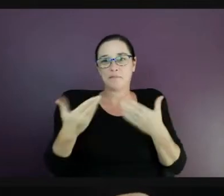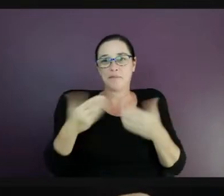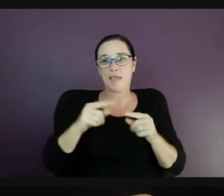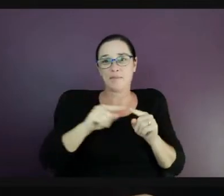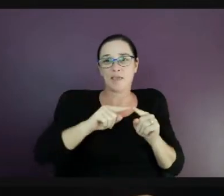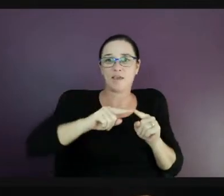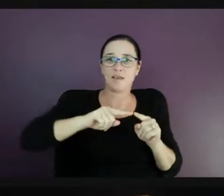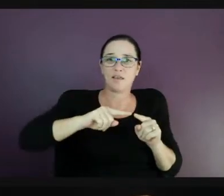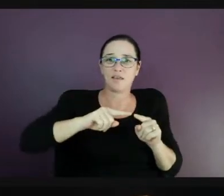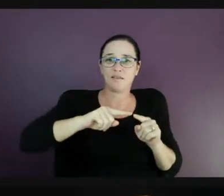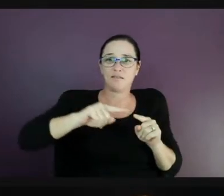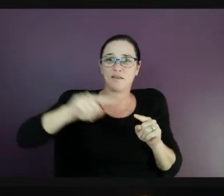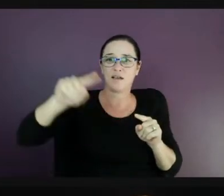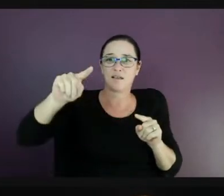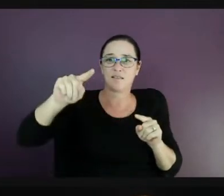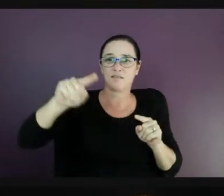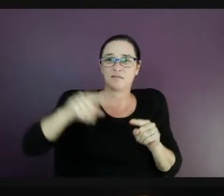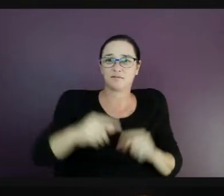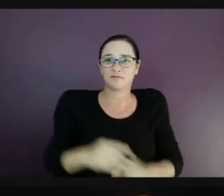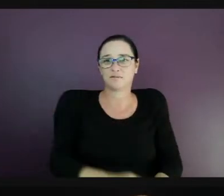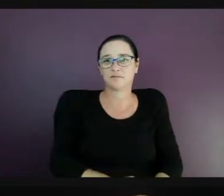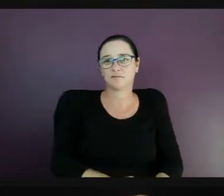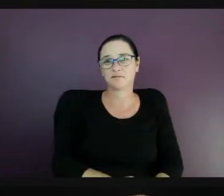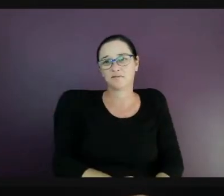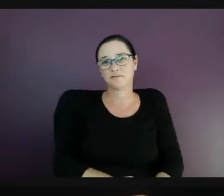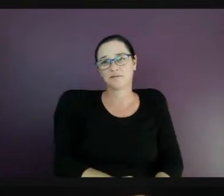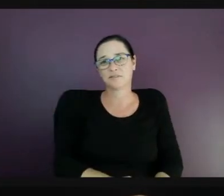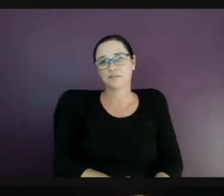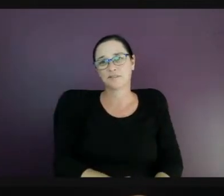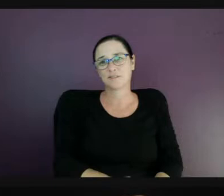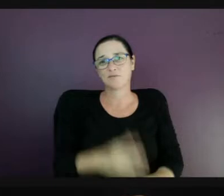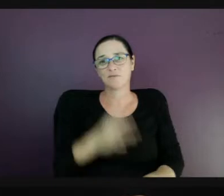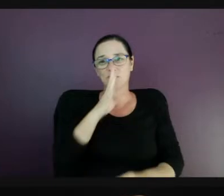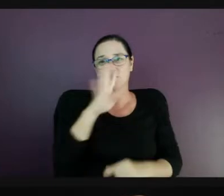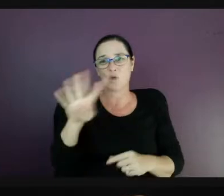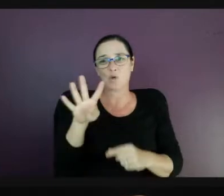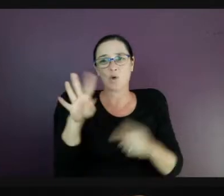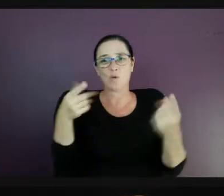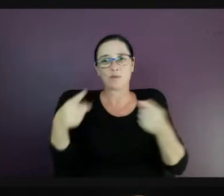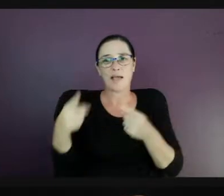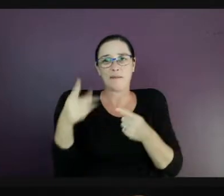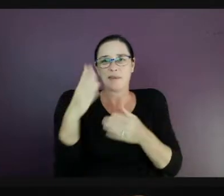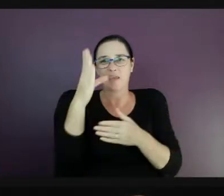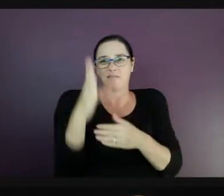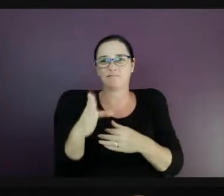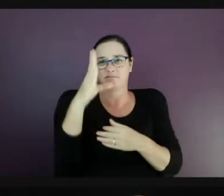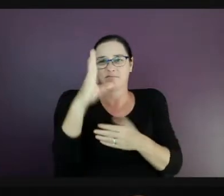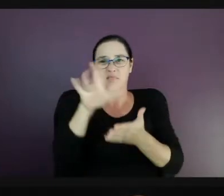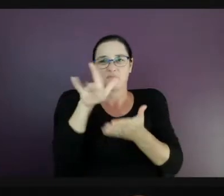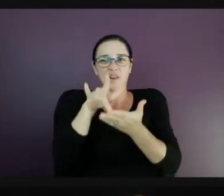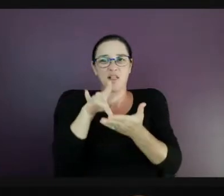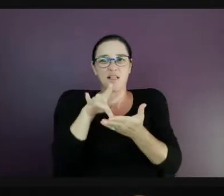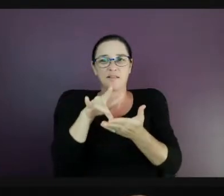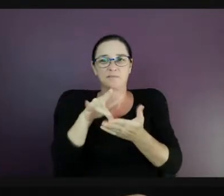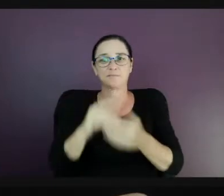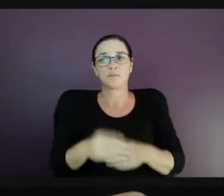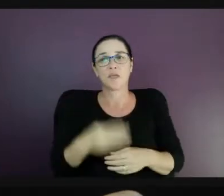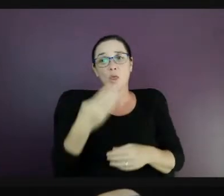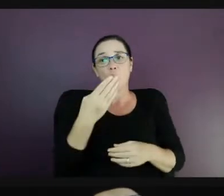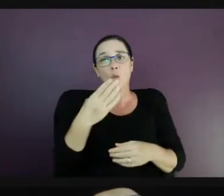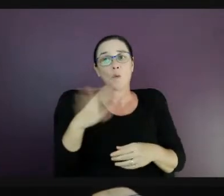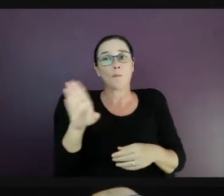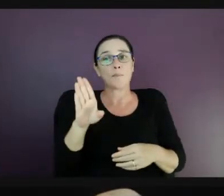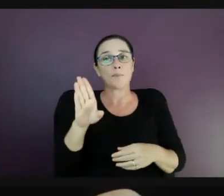consider this trend and consider this trend and ignore what's in between there on both of those. So it looks like the blue line is still going